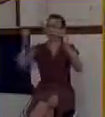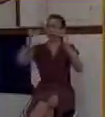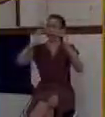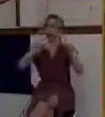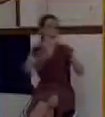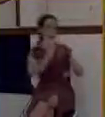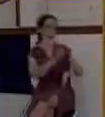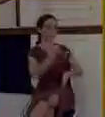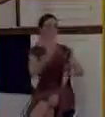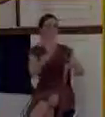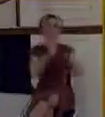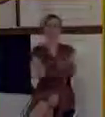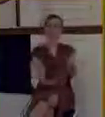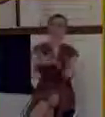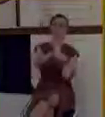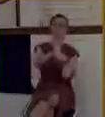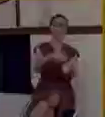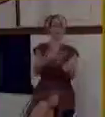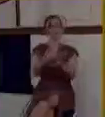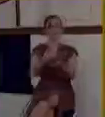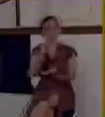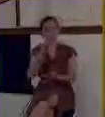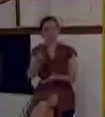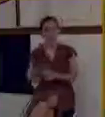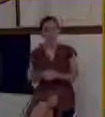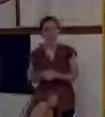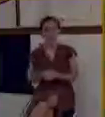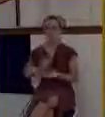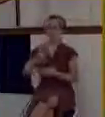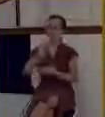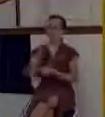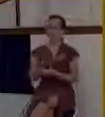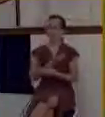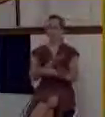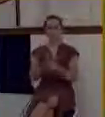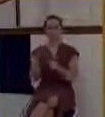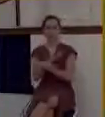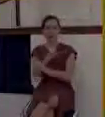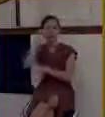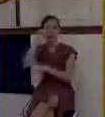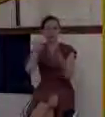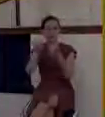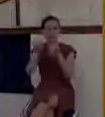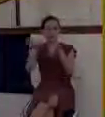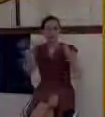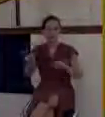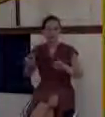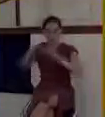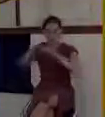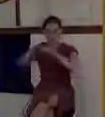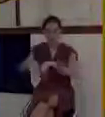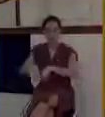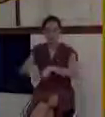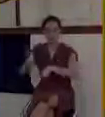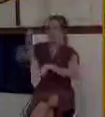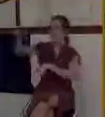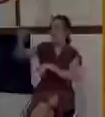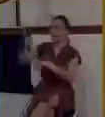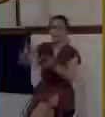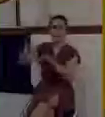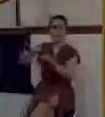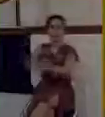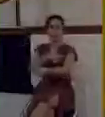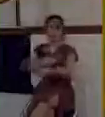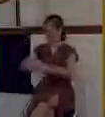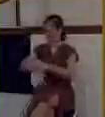tied into this resurrection power. This is not a small mistake or small error. To not believe in the resurrection